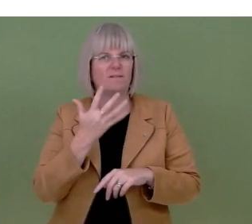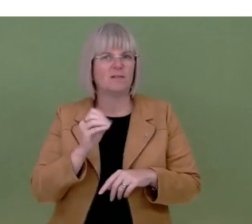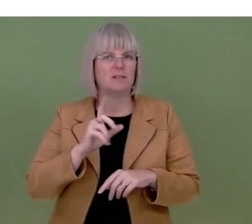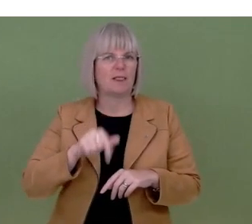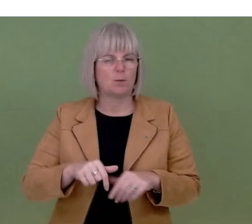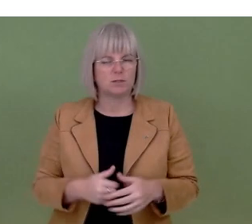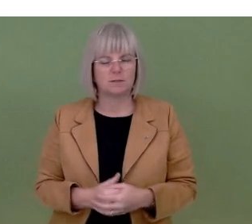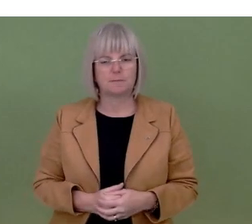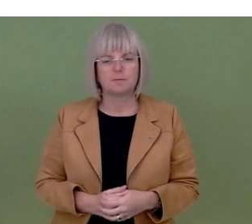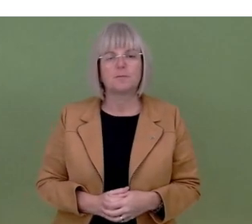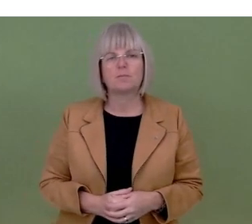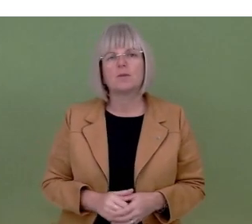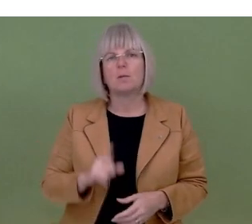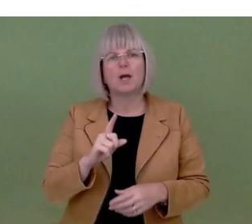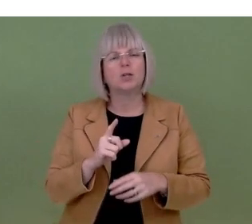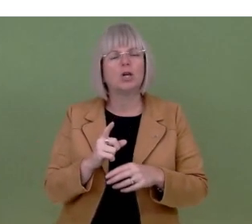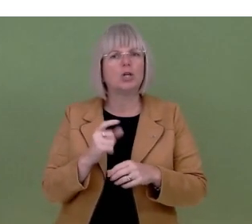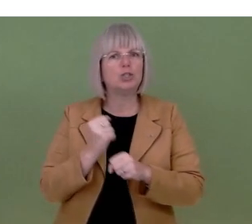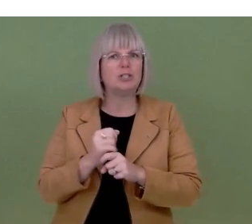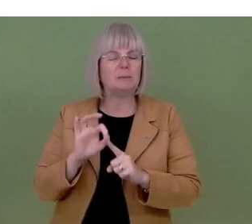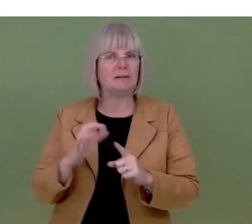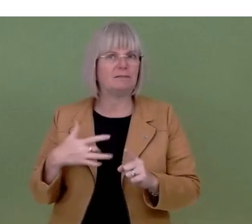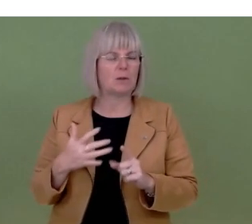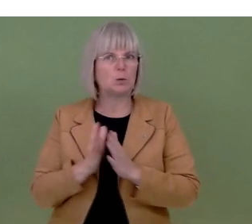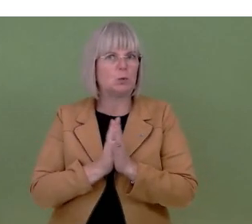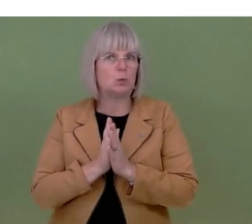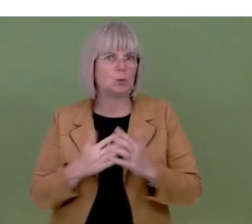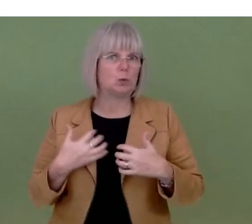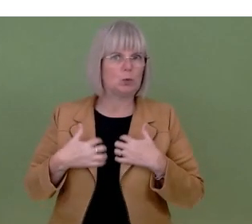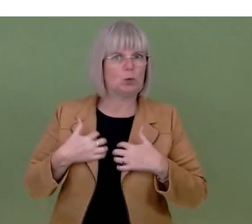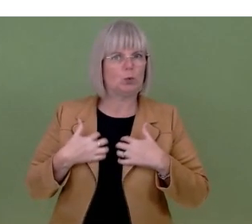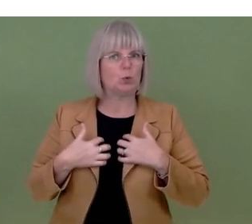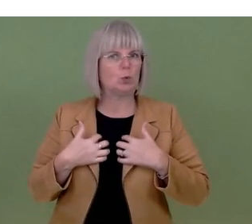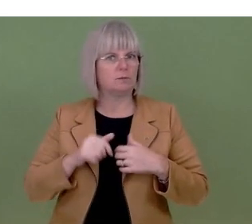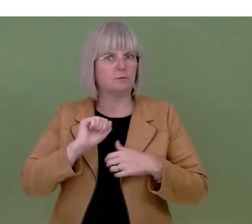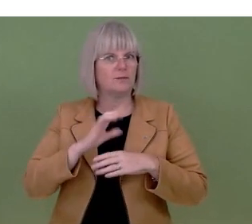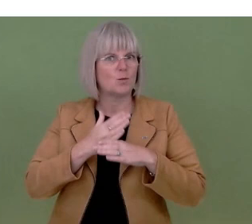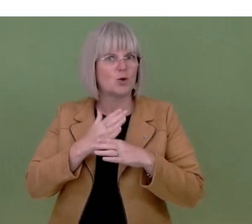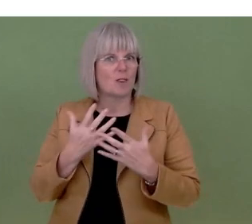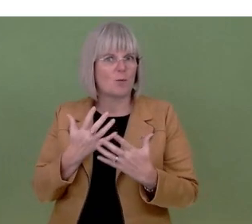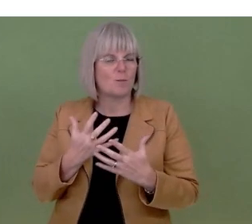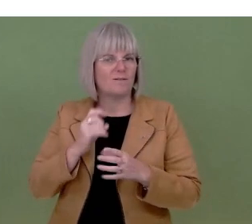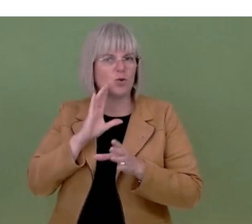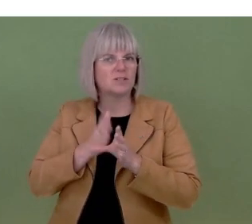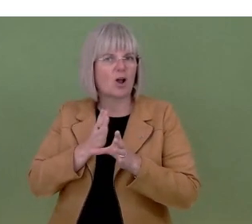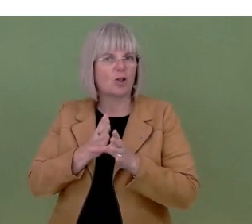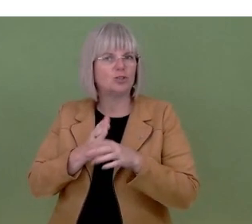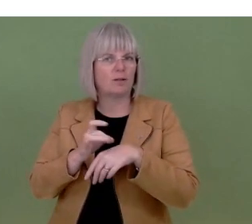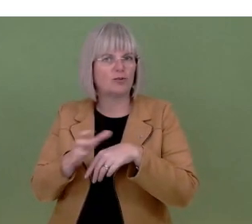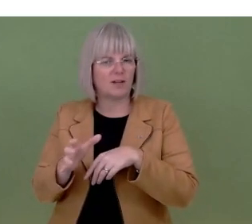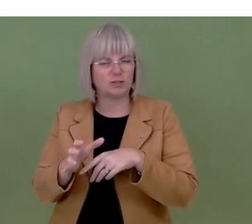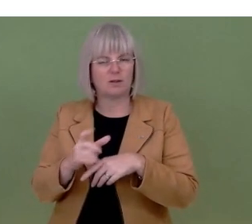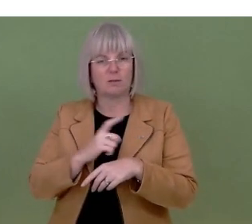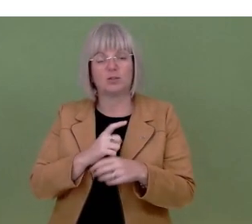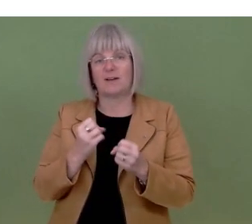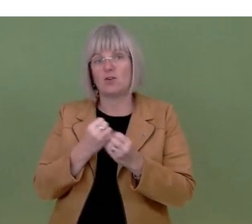practice feels like a really exciting place to be working at the minute for psychological professionals. There's been lots of changes to try and meet the